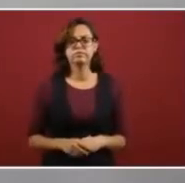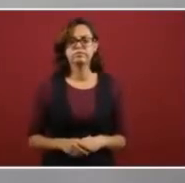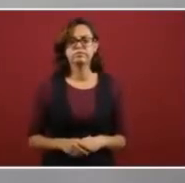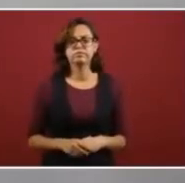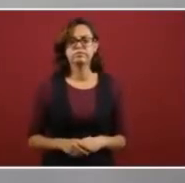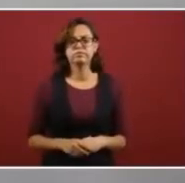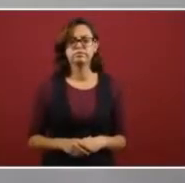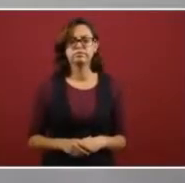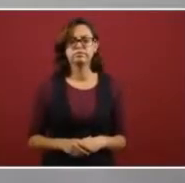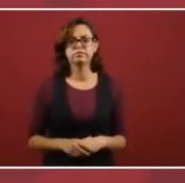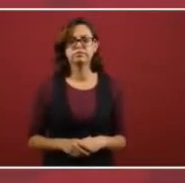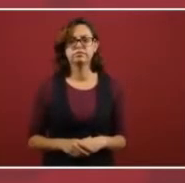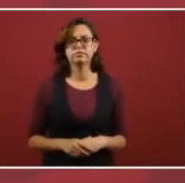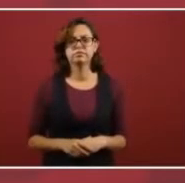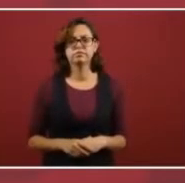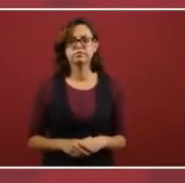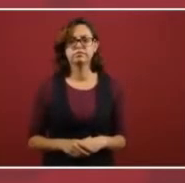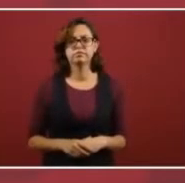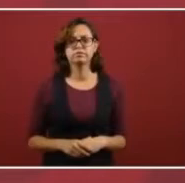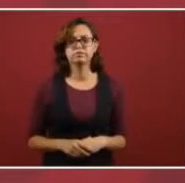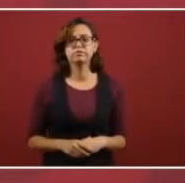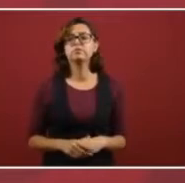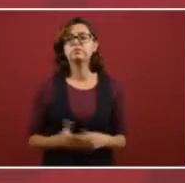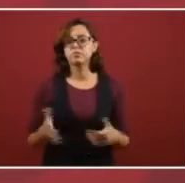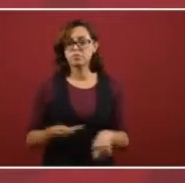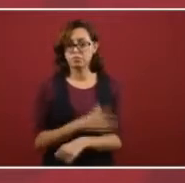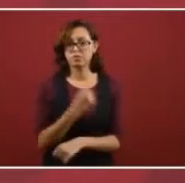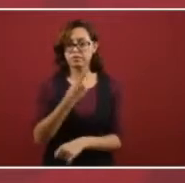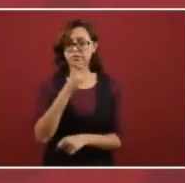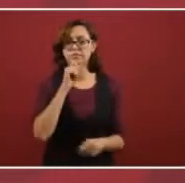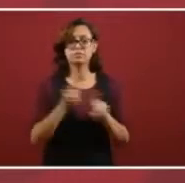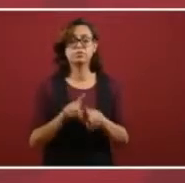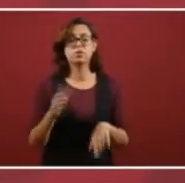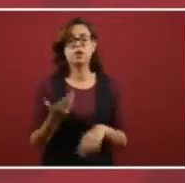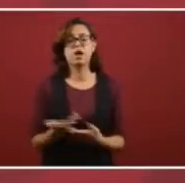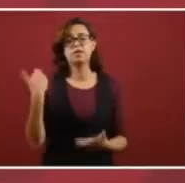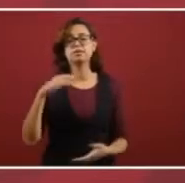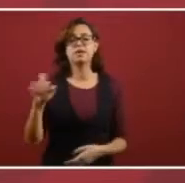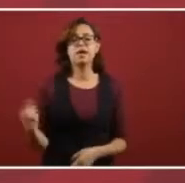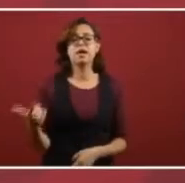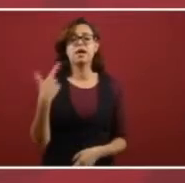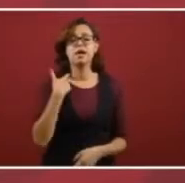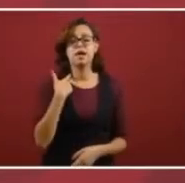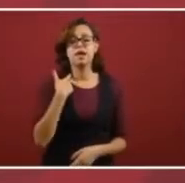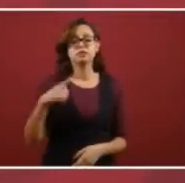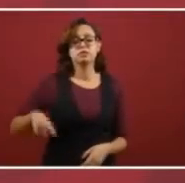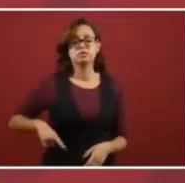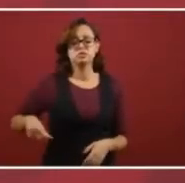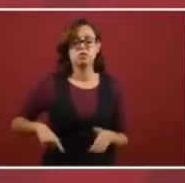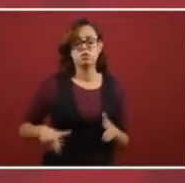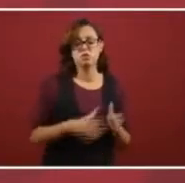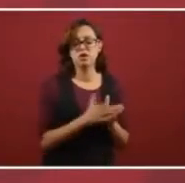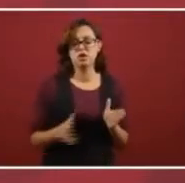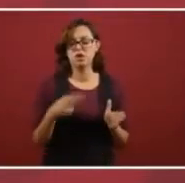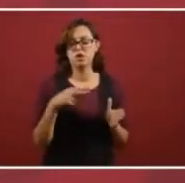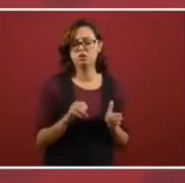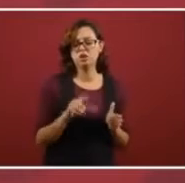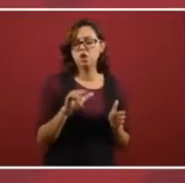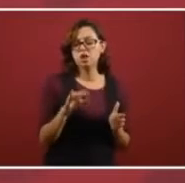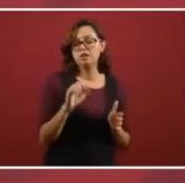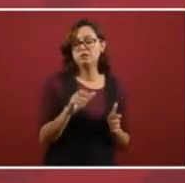because also they used to say during the neoliberal period that there was no other